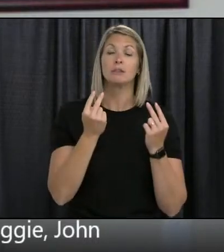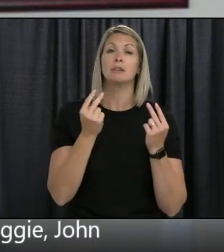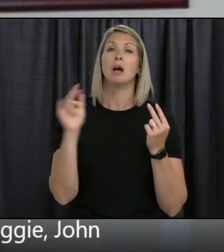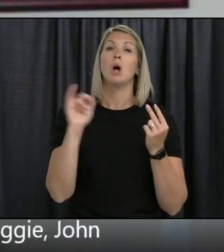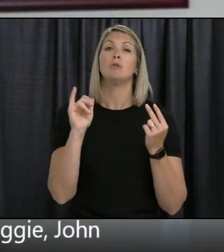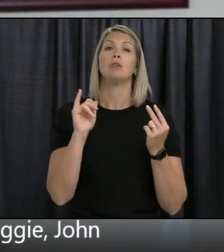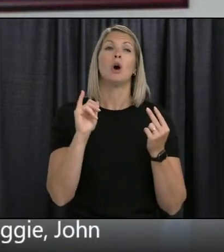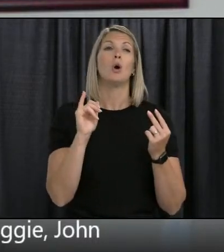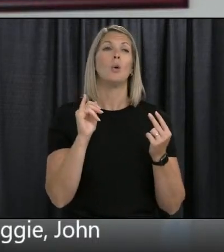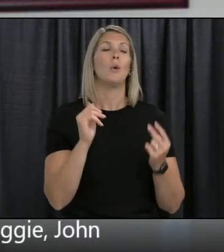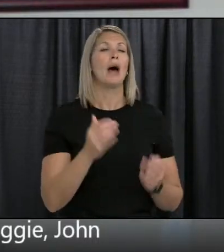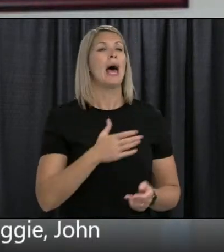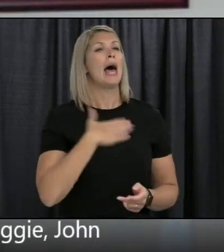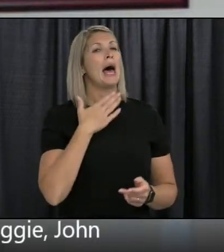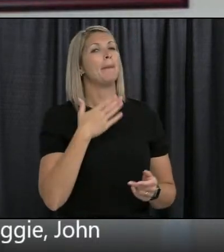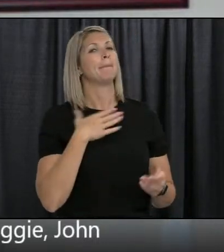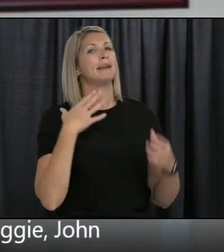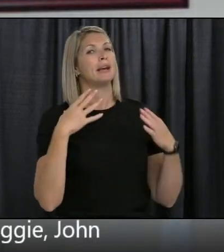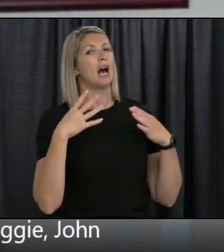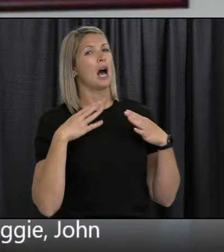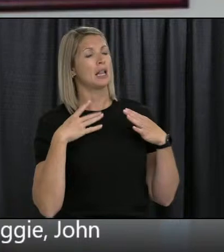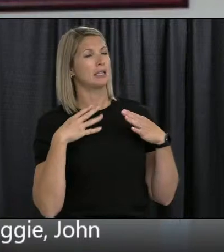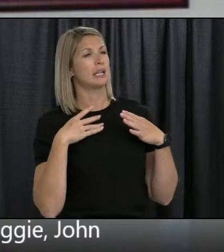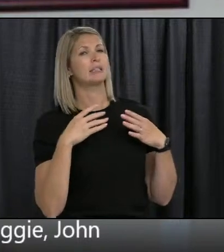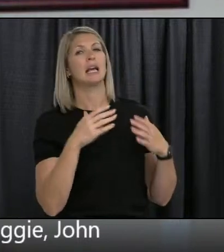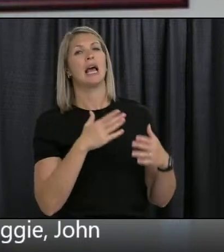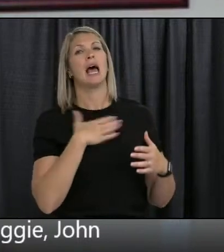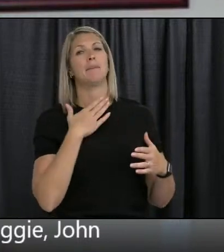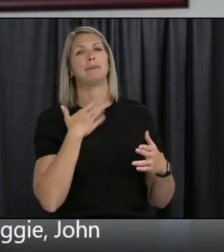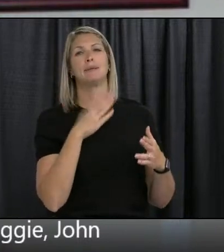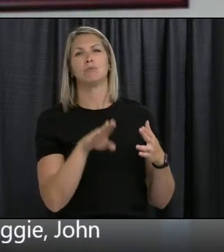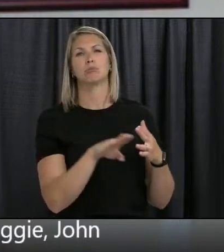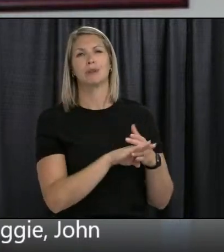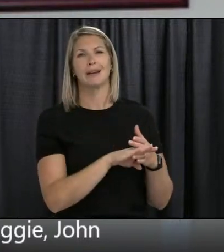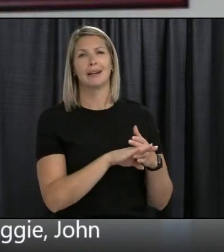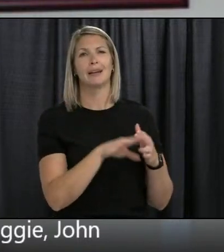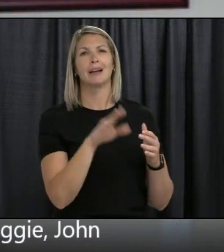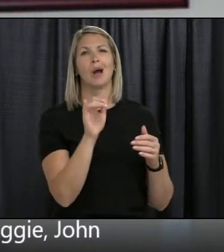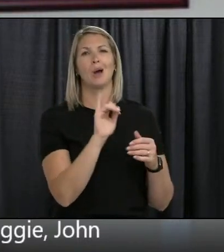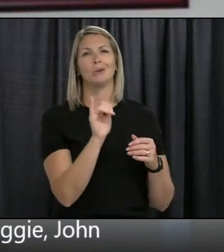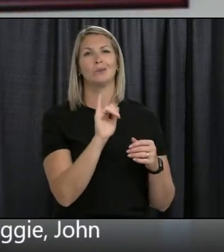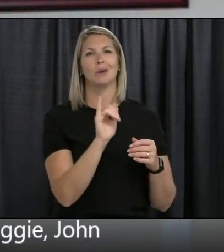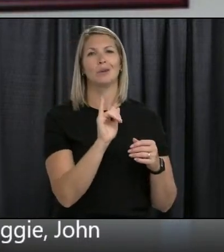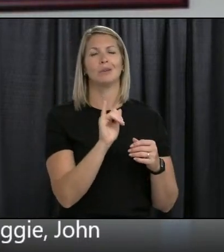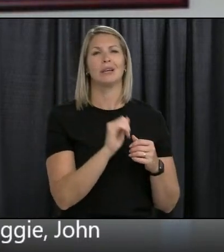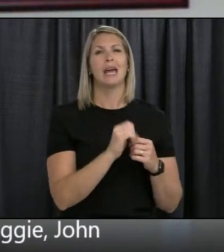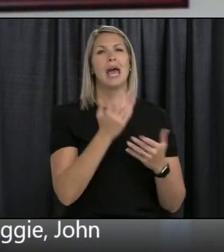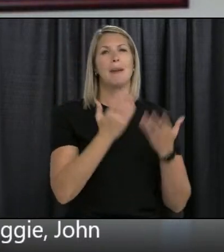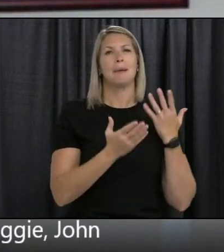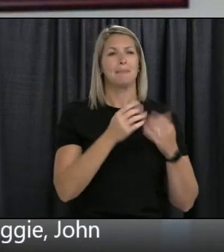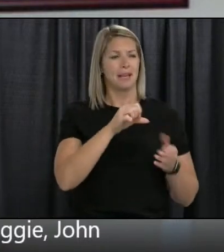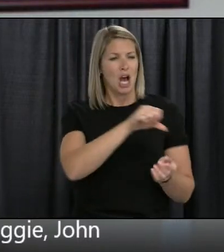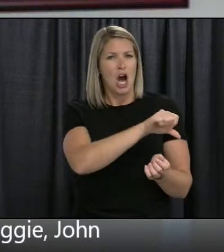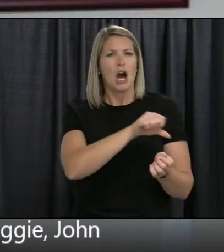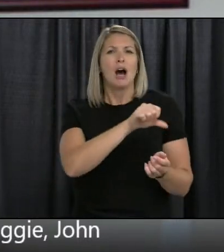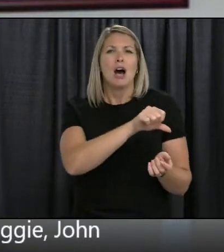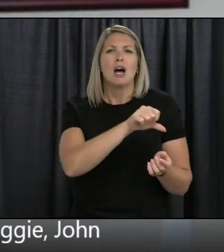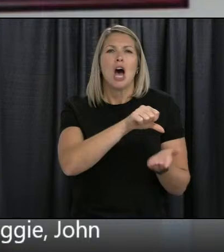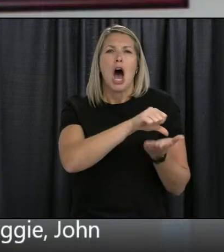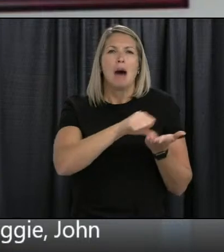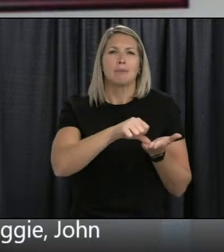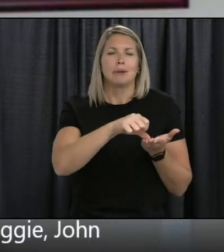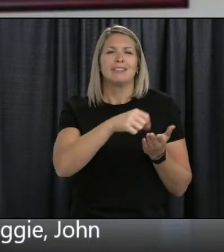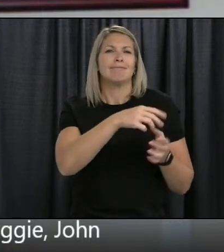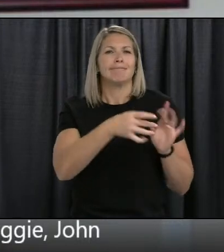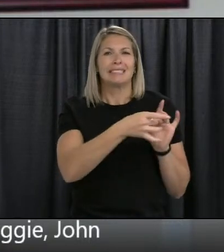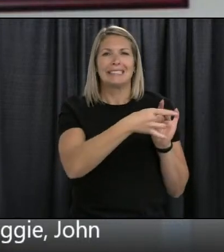Dr. Fitzgerald a pleasant break too, and if need be, I will separate her surgically from her cell phone. Thank you,